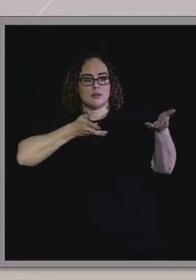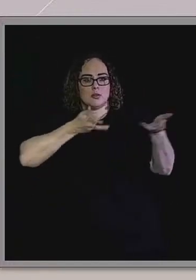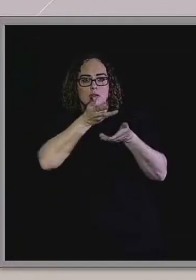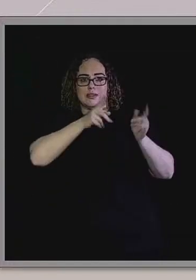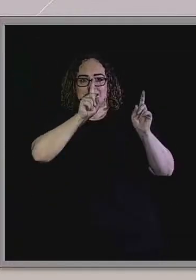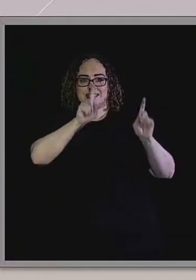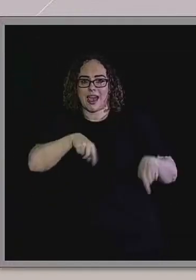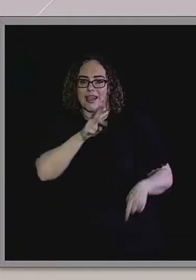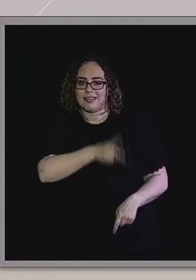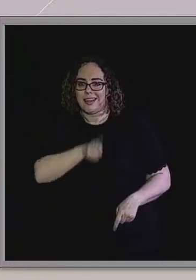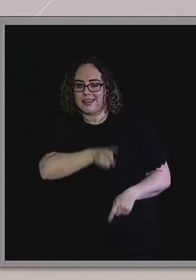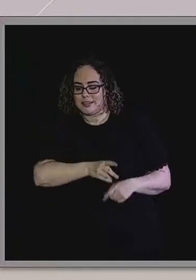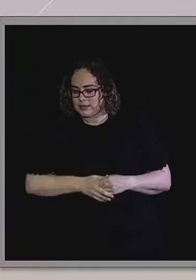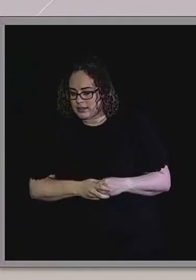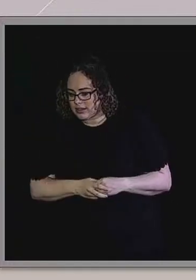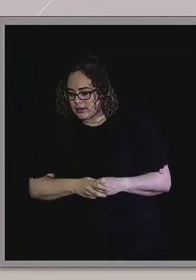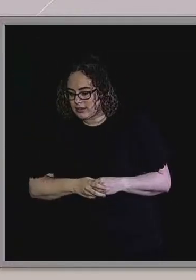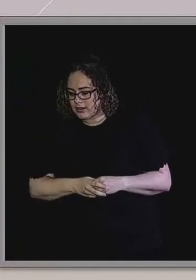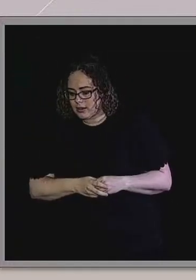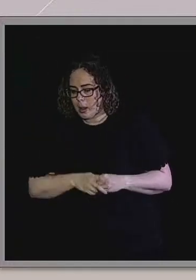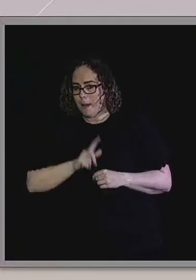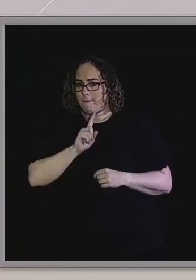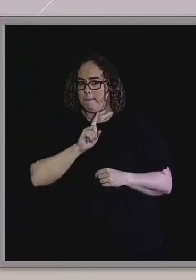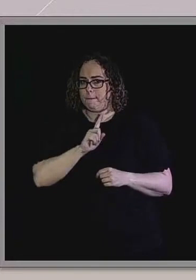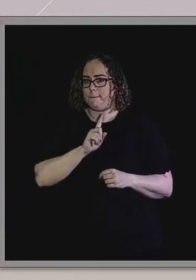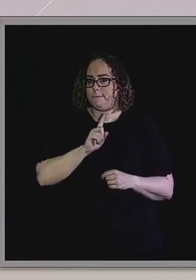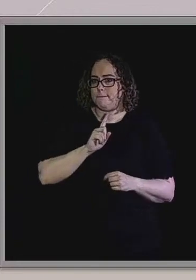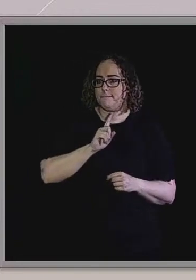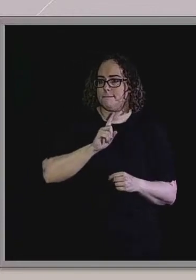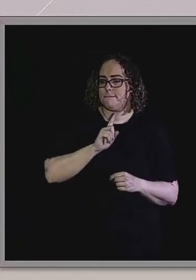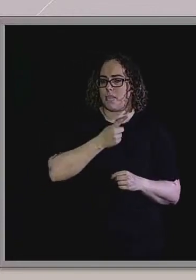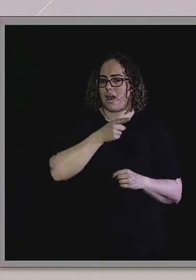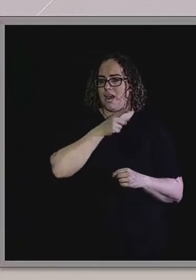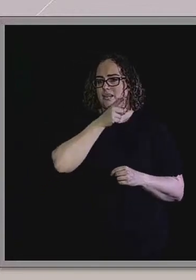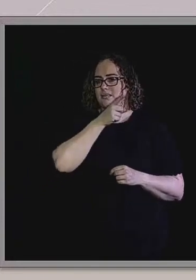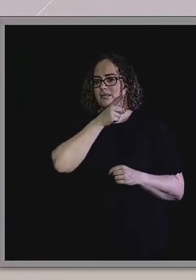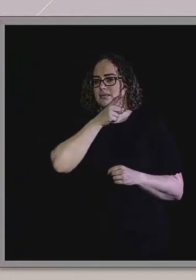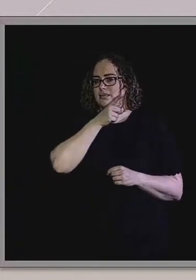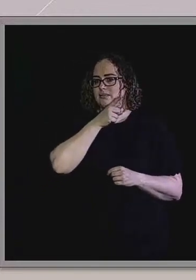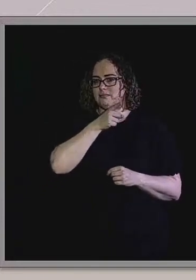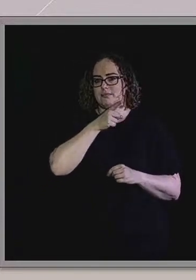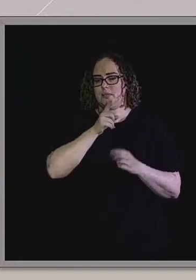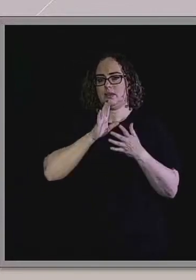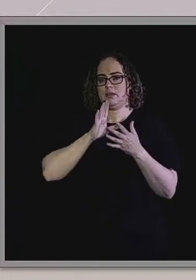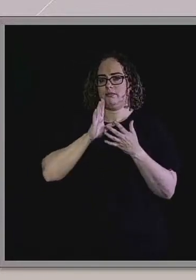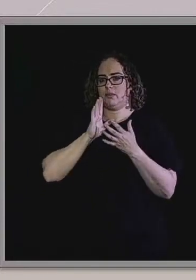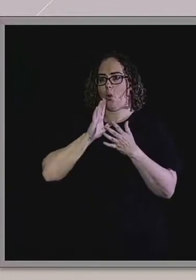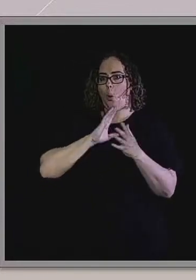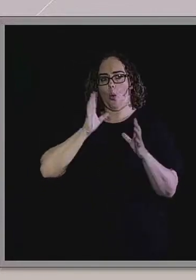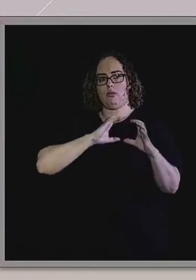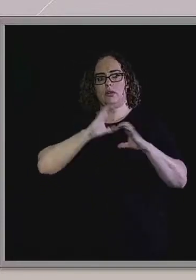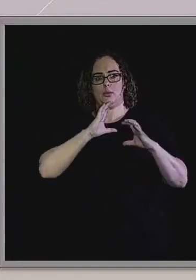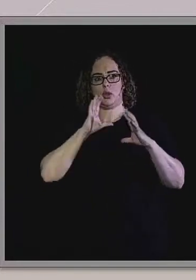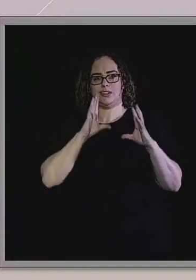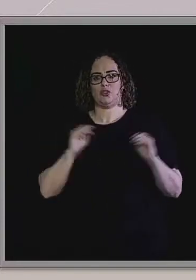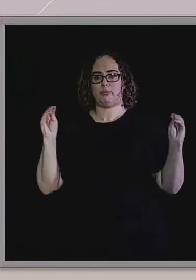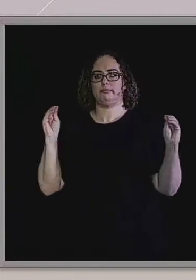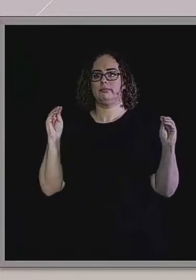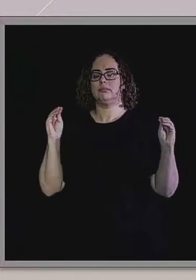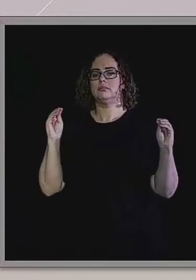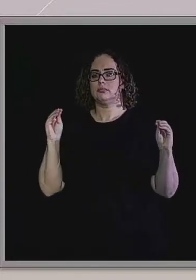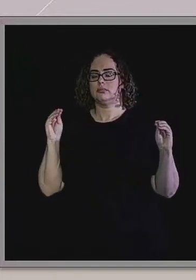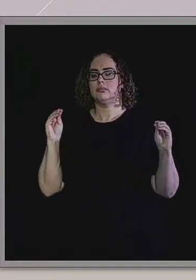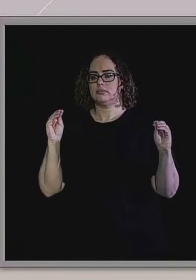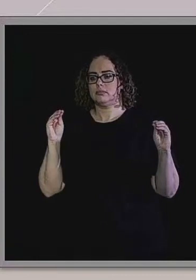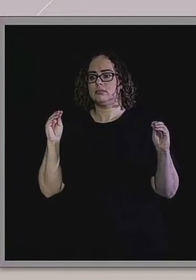kind of abruptly stopped all participation and engagement with FMG. But the thing that we don't know